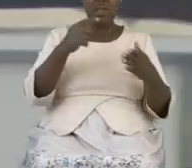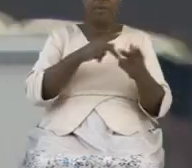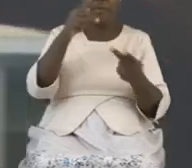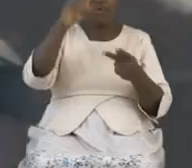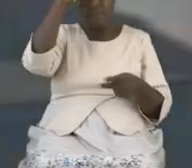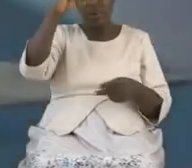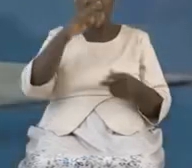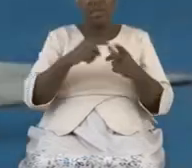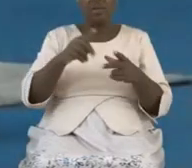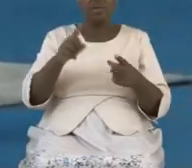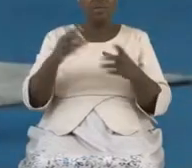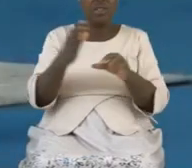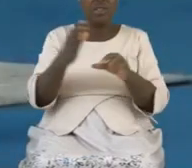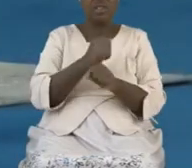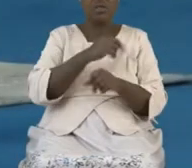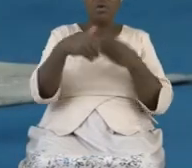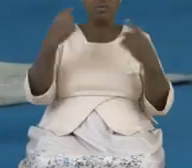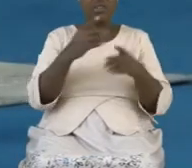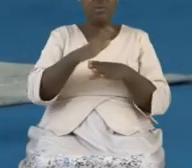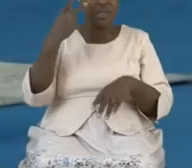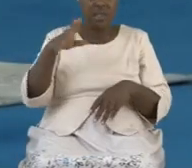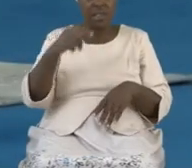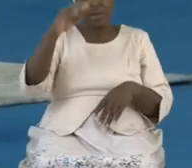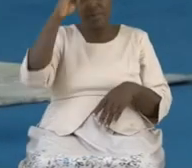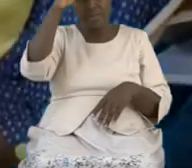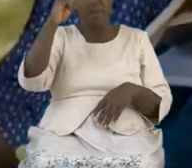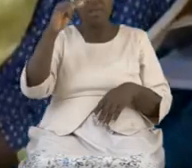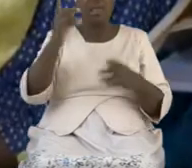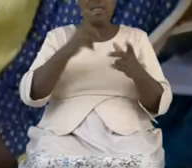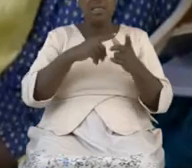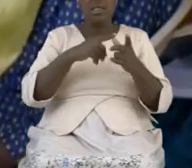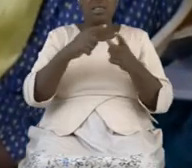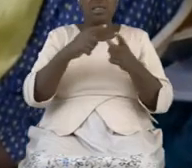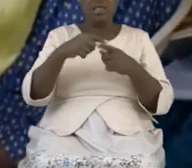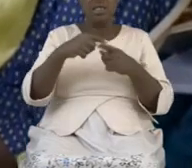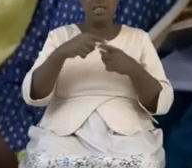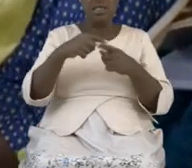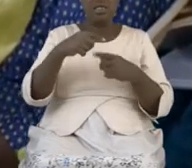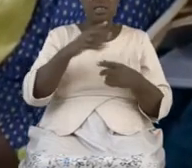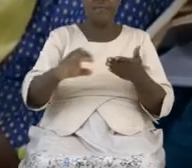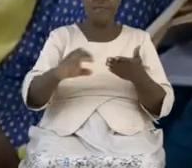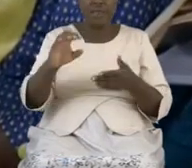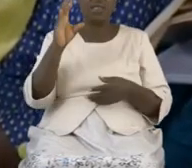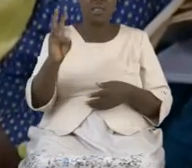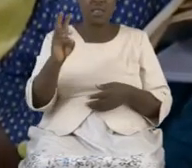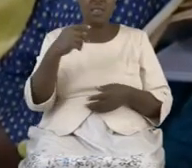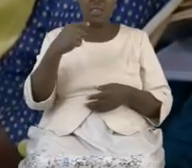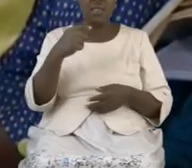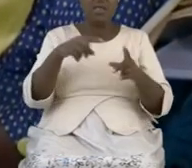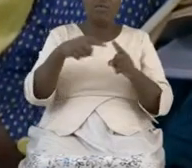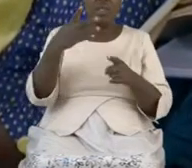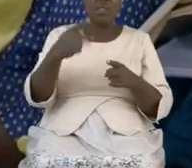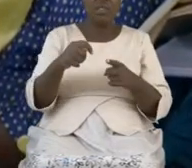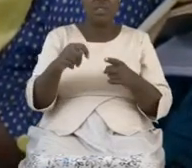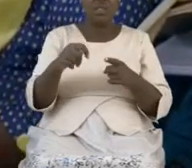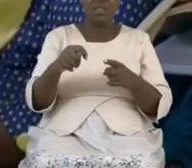Behold the man. Then in verse 6, it says, When the chief priest, therefore, and